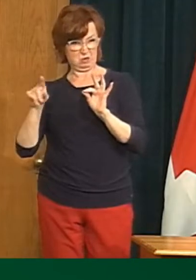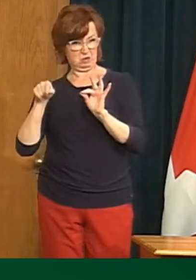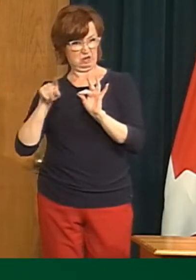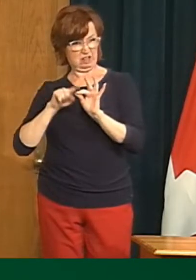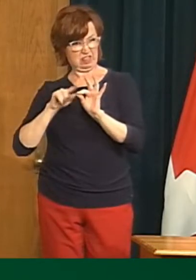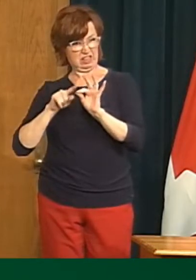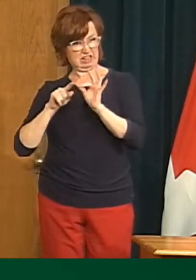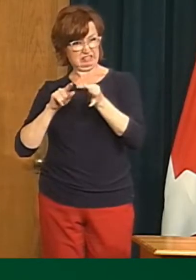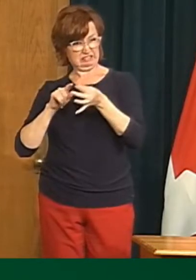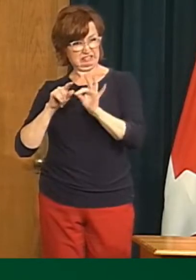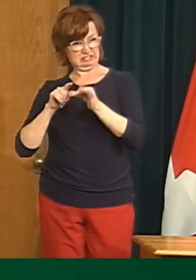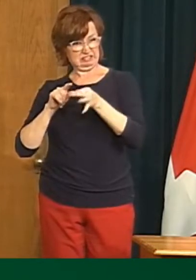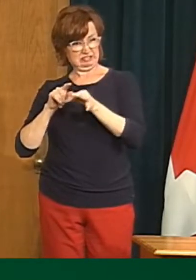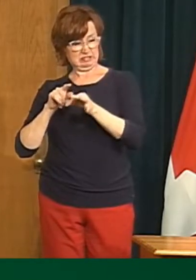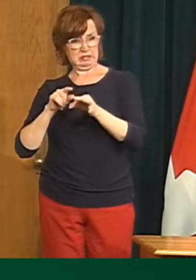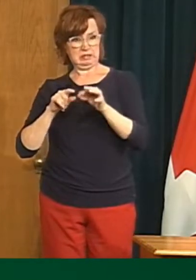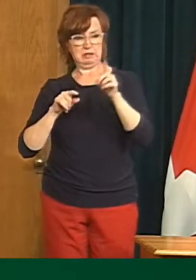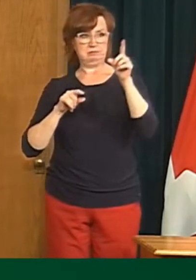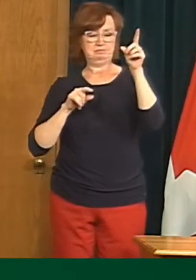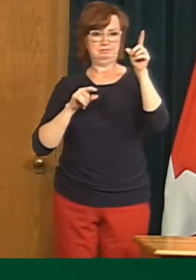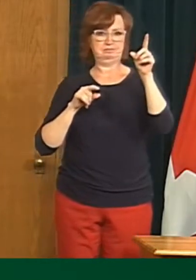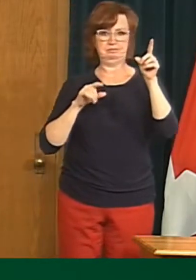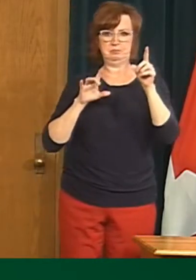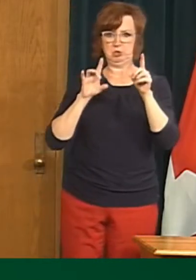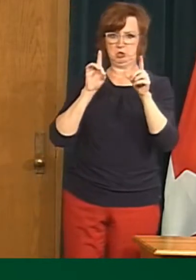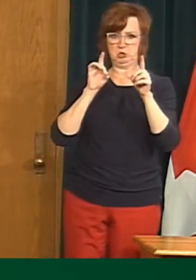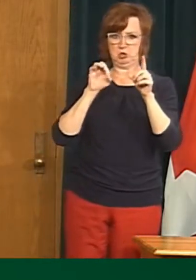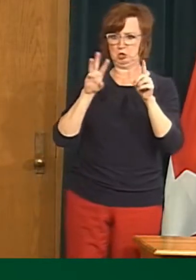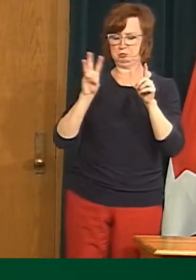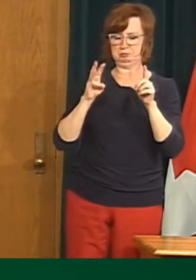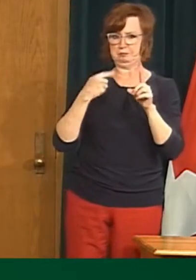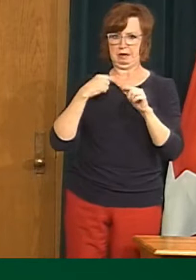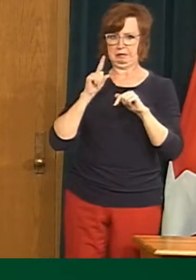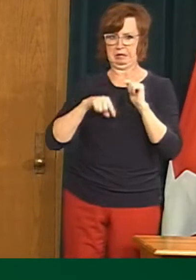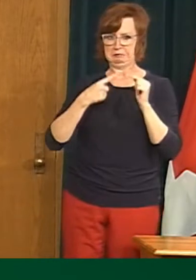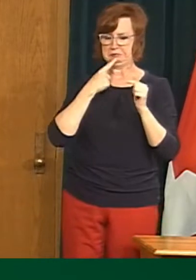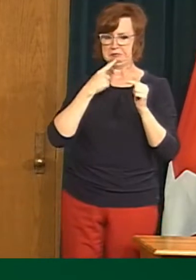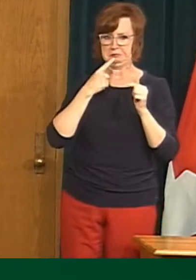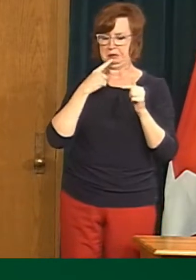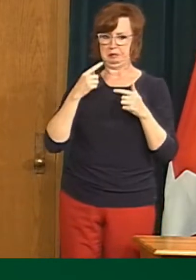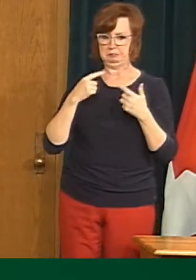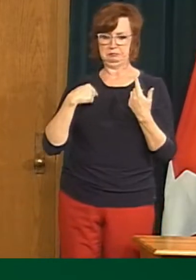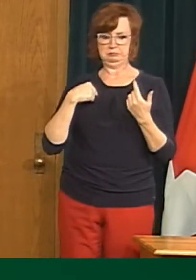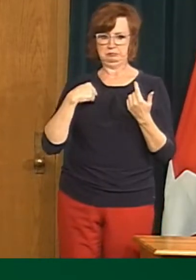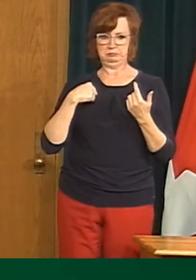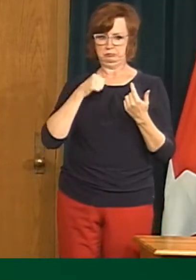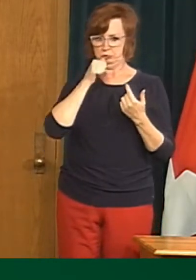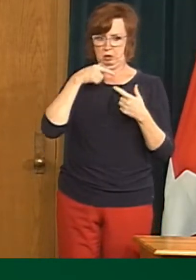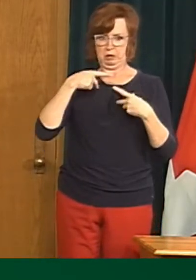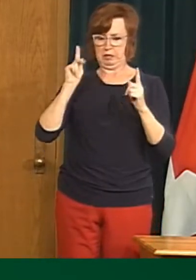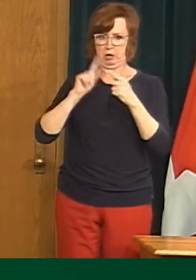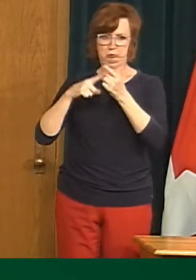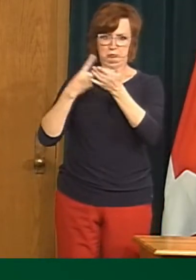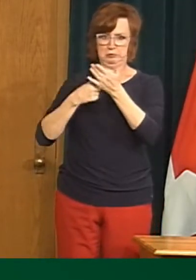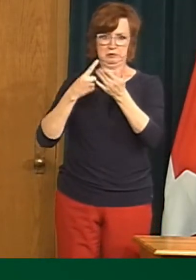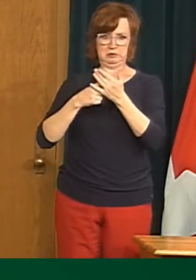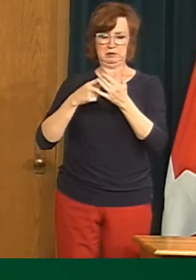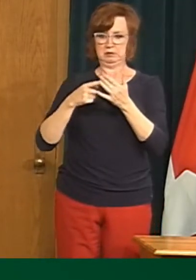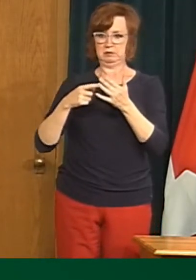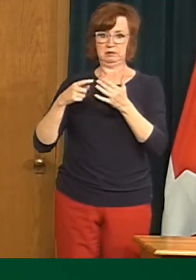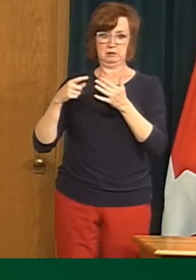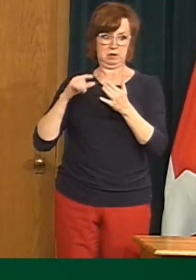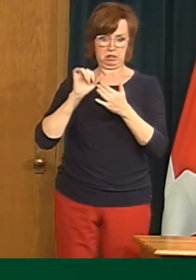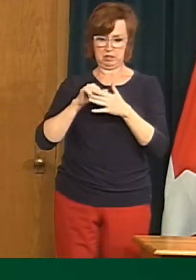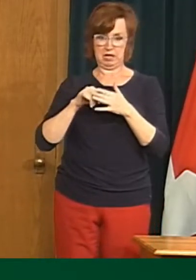64. Yeah, I'm not in a position to disclose any information about this death until we actually have it